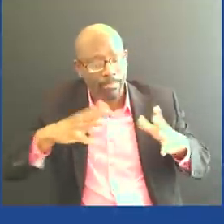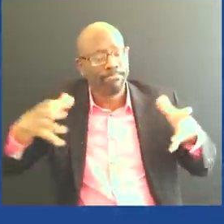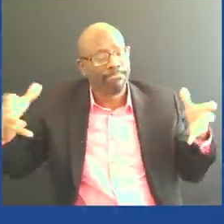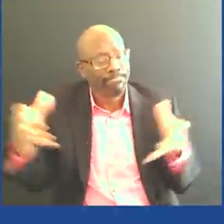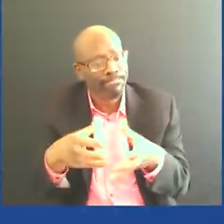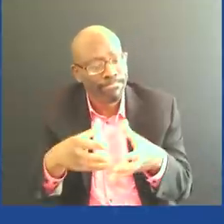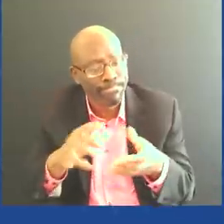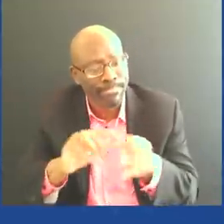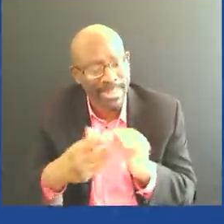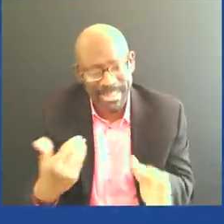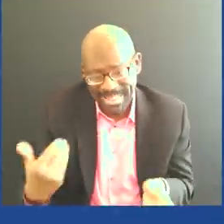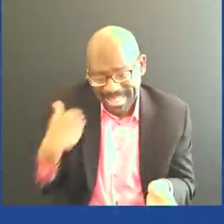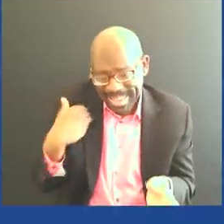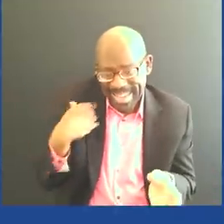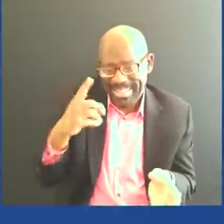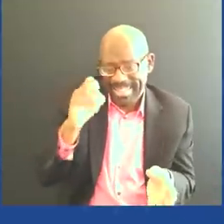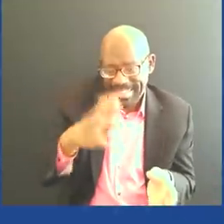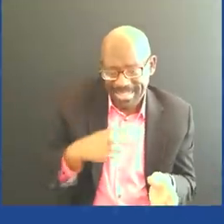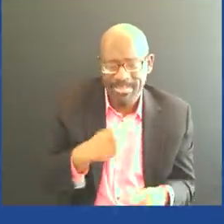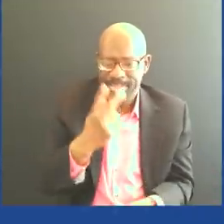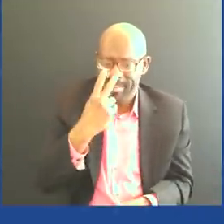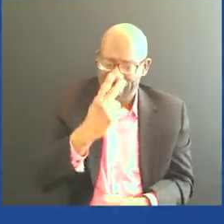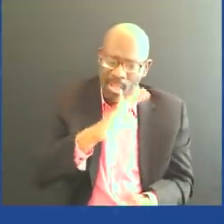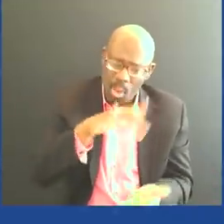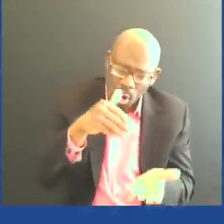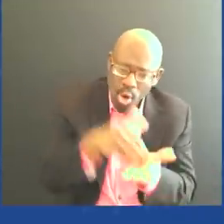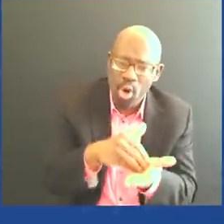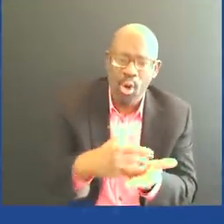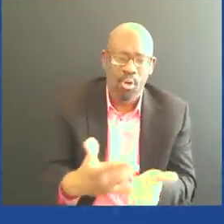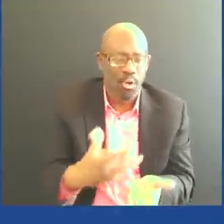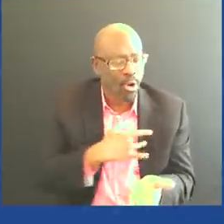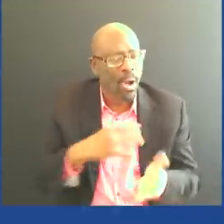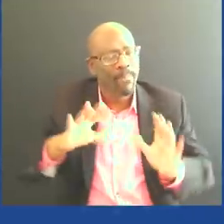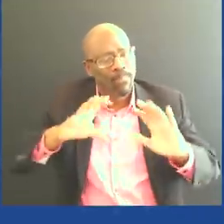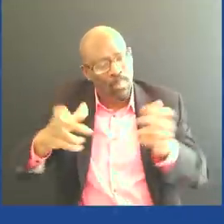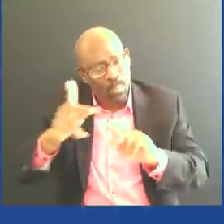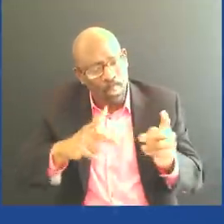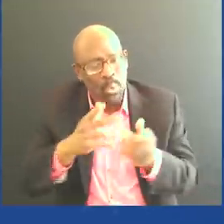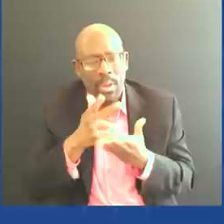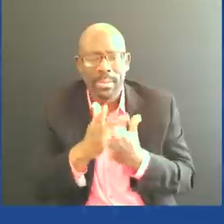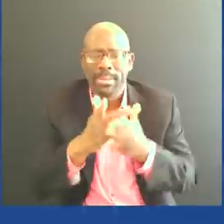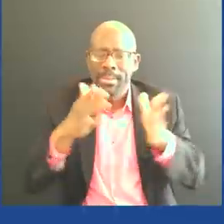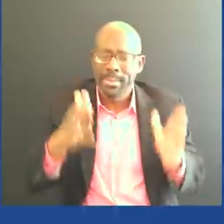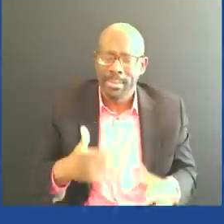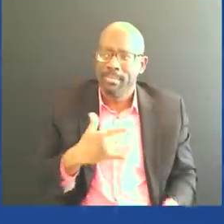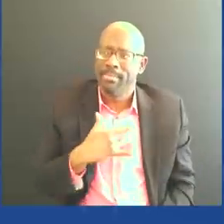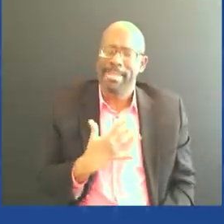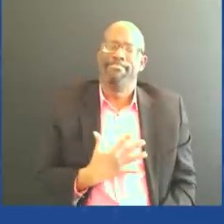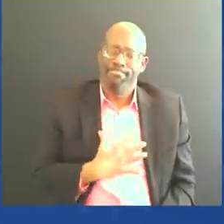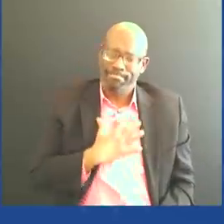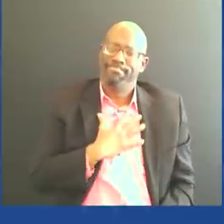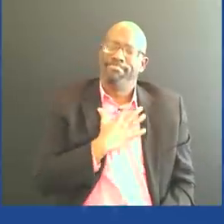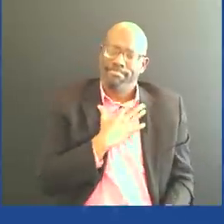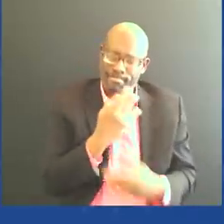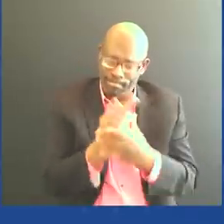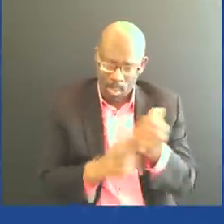this crew, and it makes me feel both proud and humbled to be your shipmate for